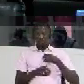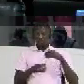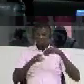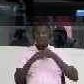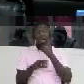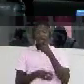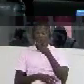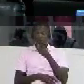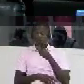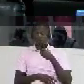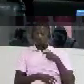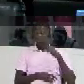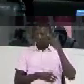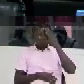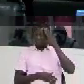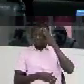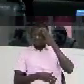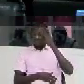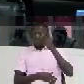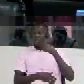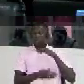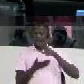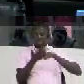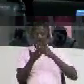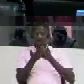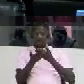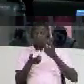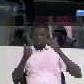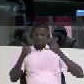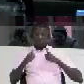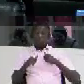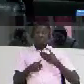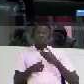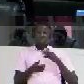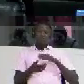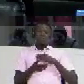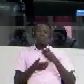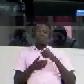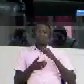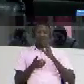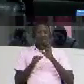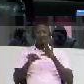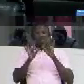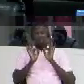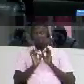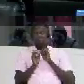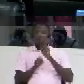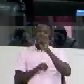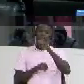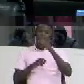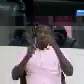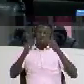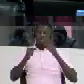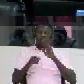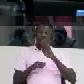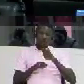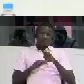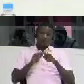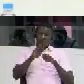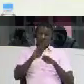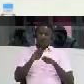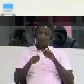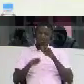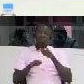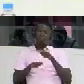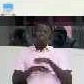so. But just keep in mind that interpretation is going on in the background, so take your statements slowly. Thank you. léegi